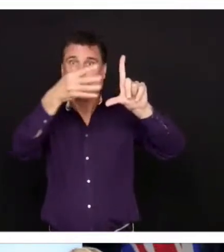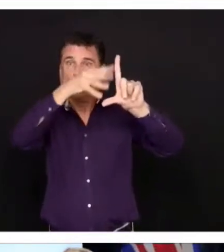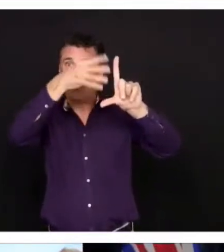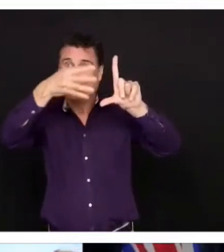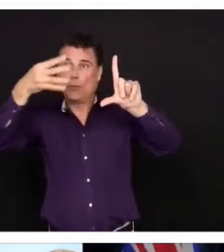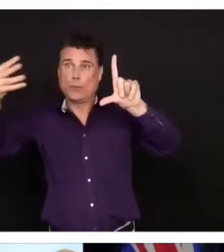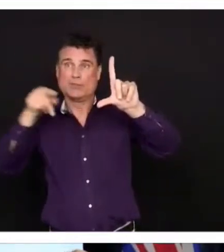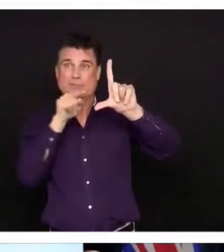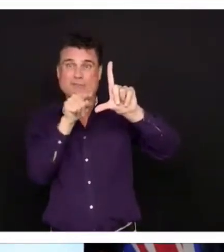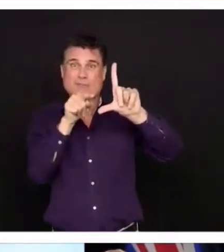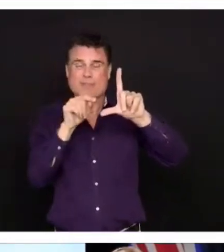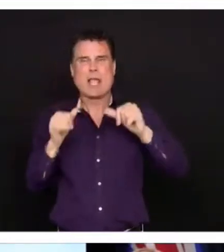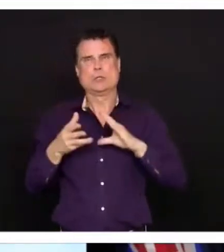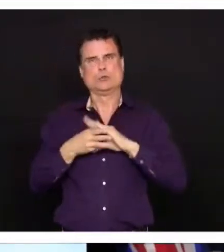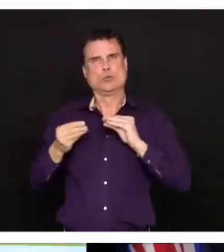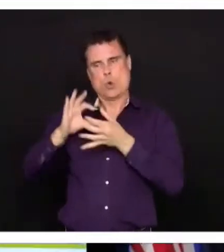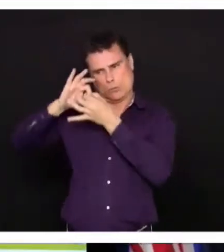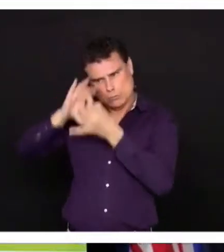planning.